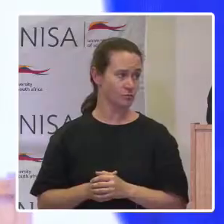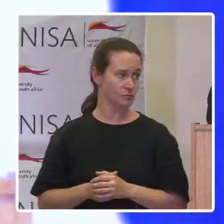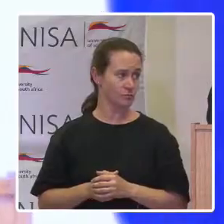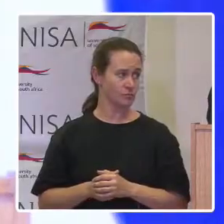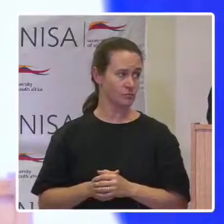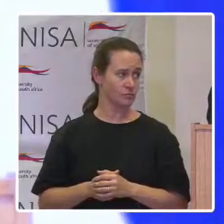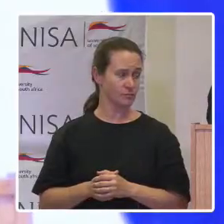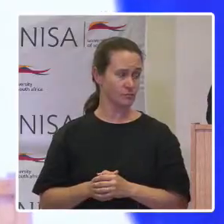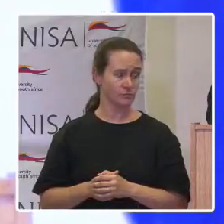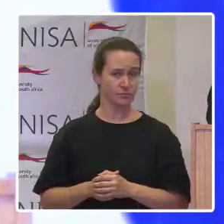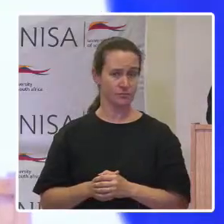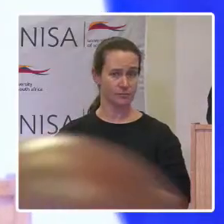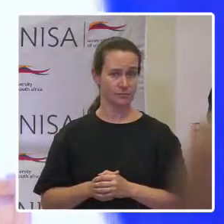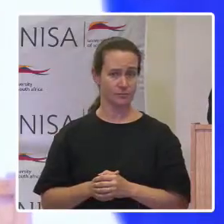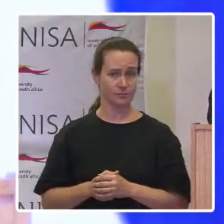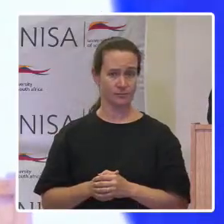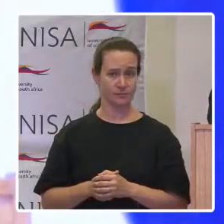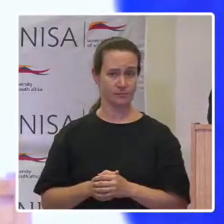Yeah.